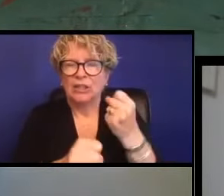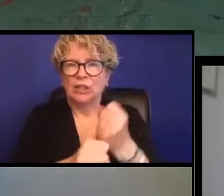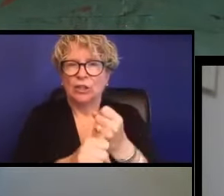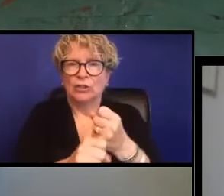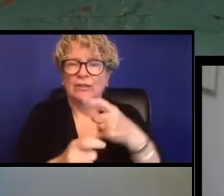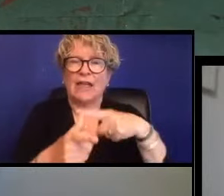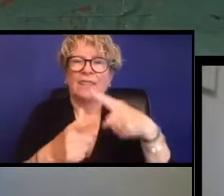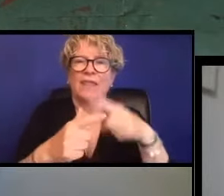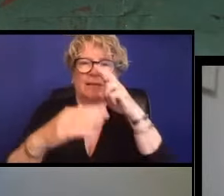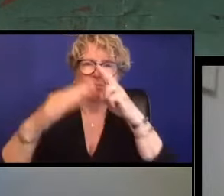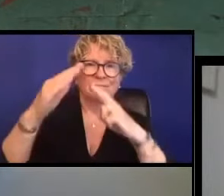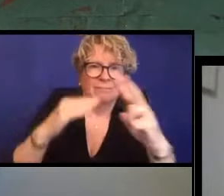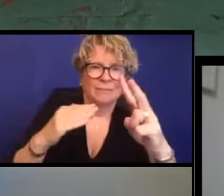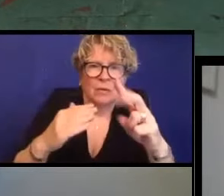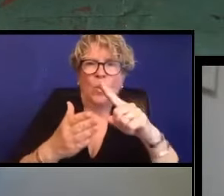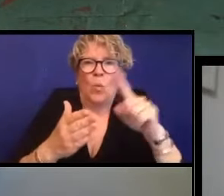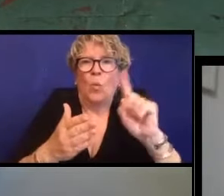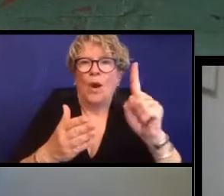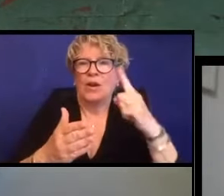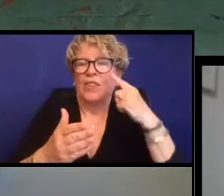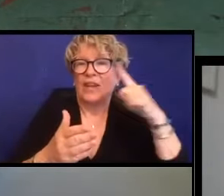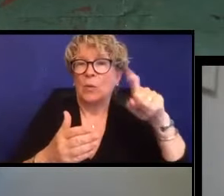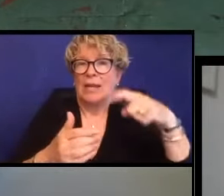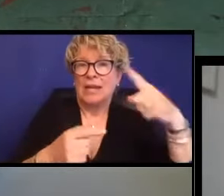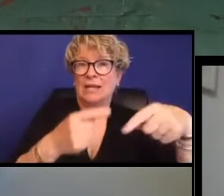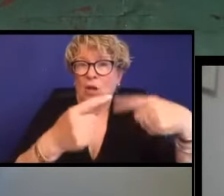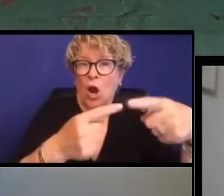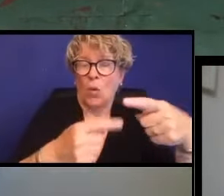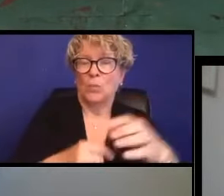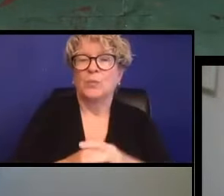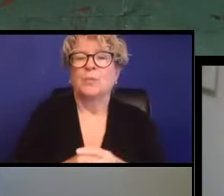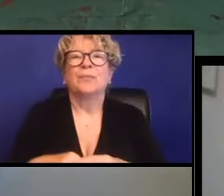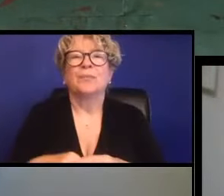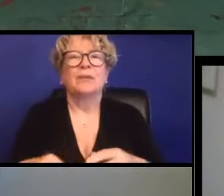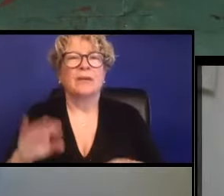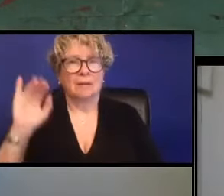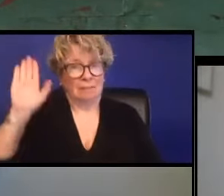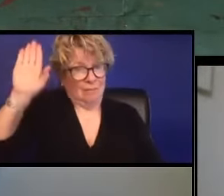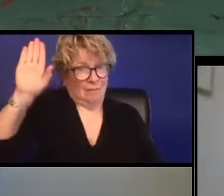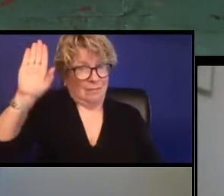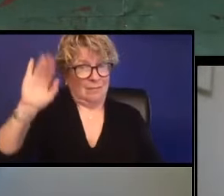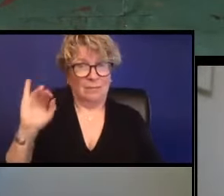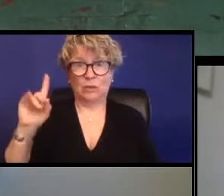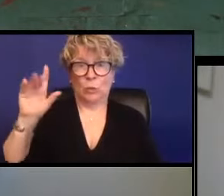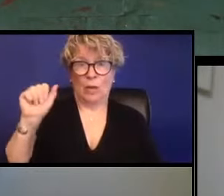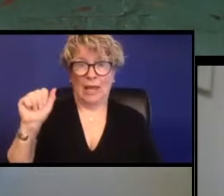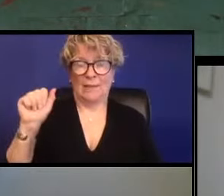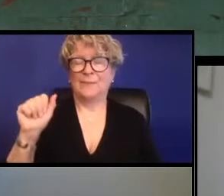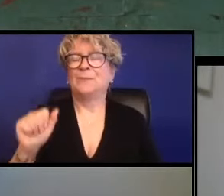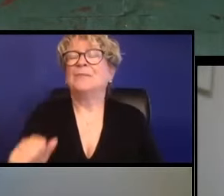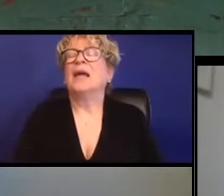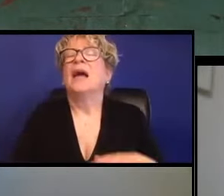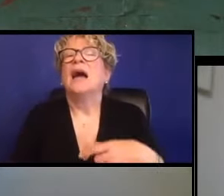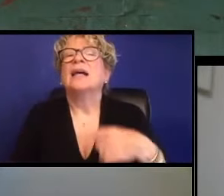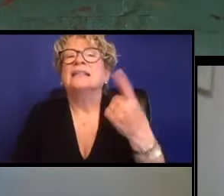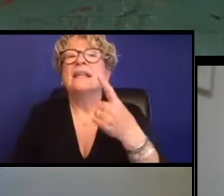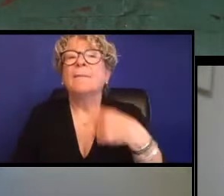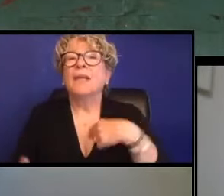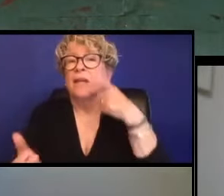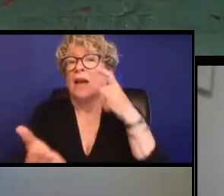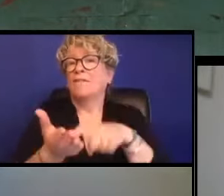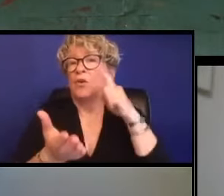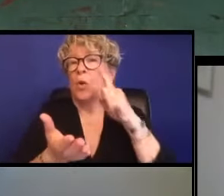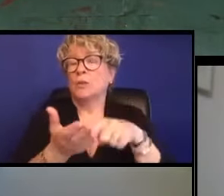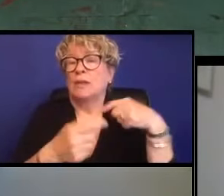I can jump in on that. So one thing that I have seen happening a lot in the last 5 to 10 years that I